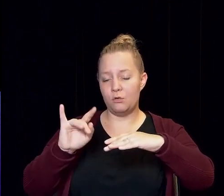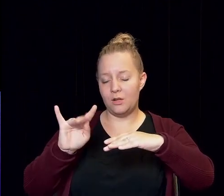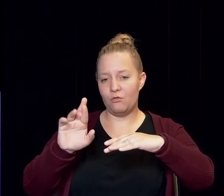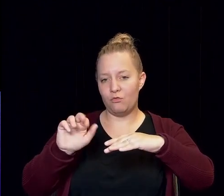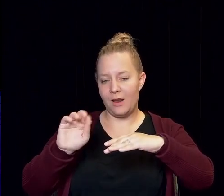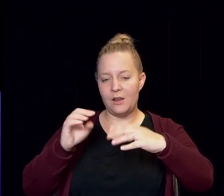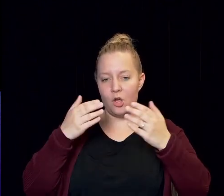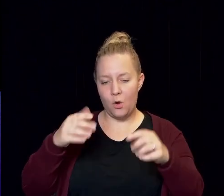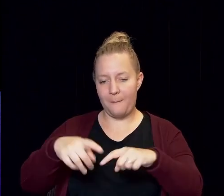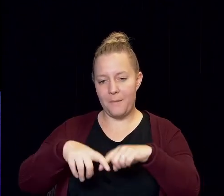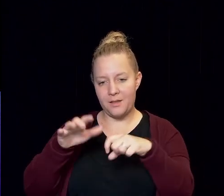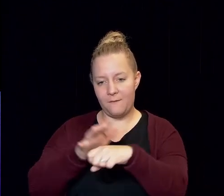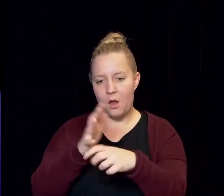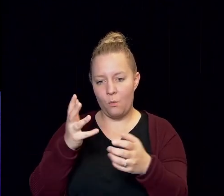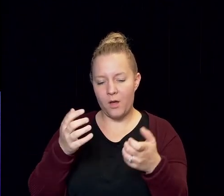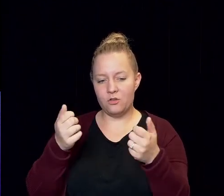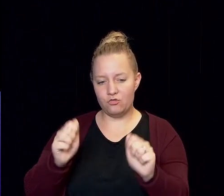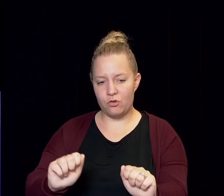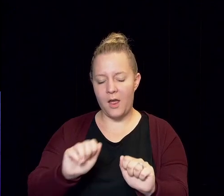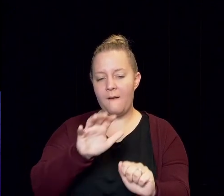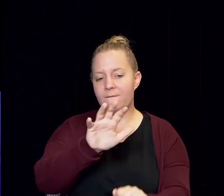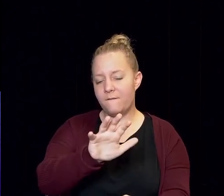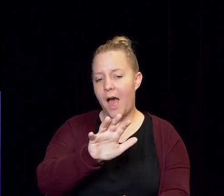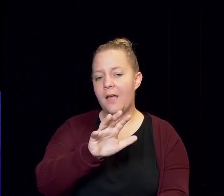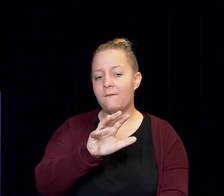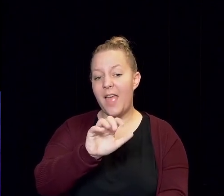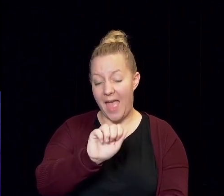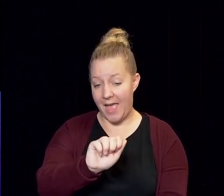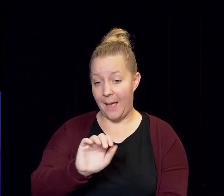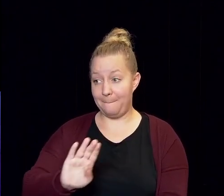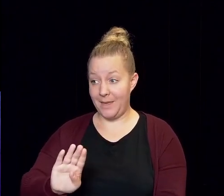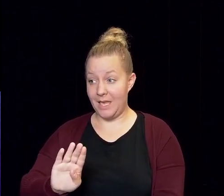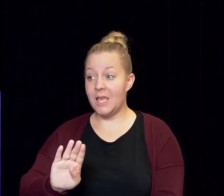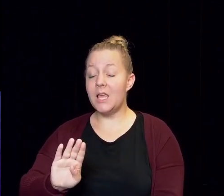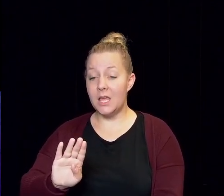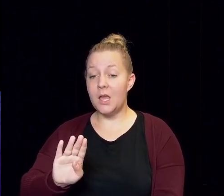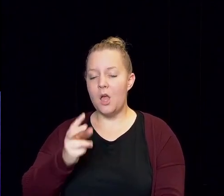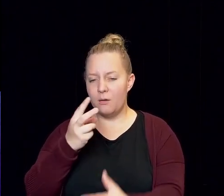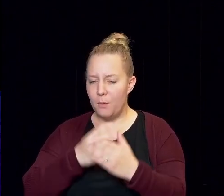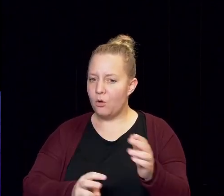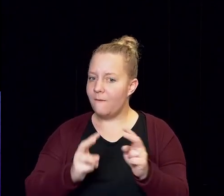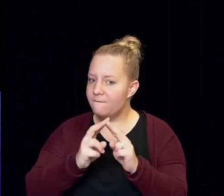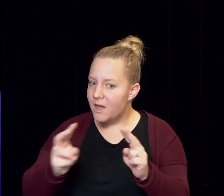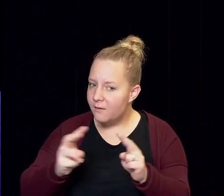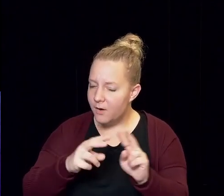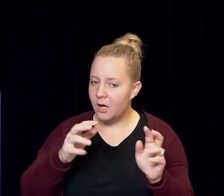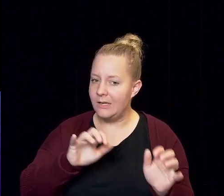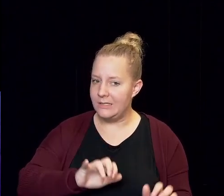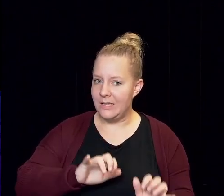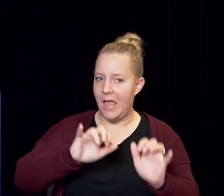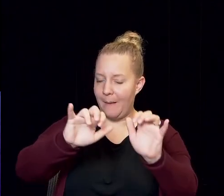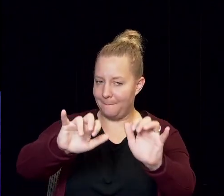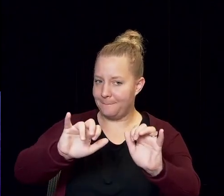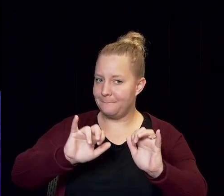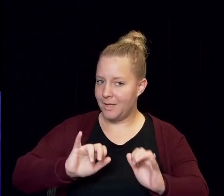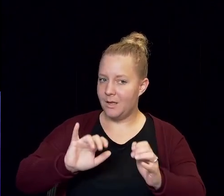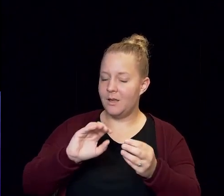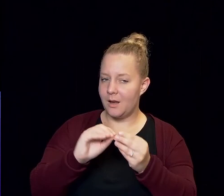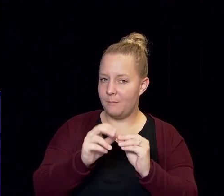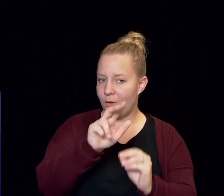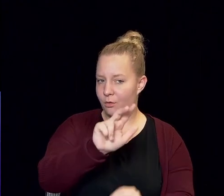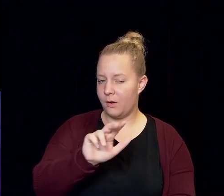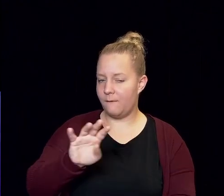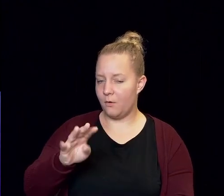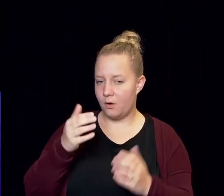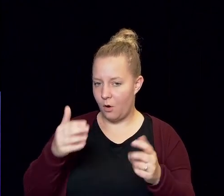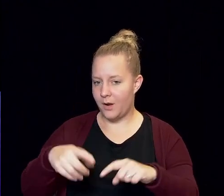and pause this video, and I want you to try 5A and B, and they're both very, very similar to numbers 3 and